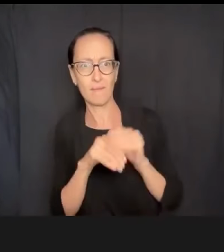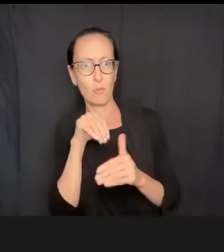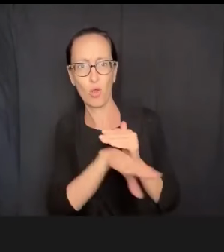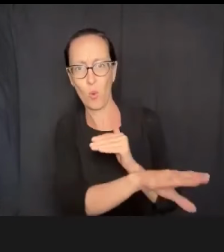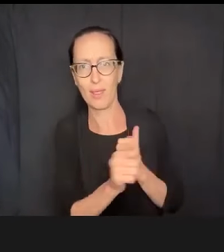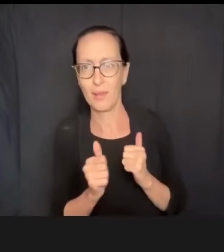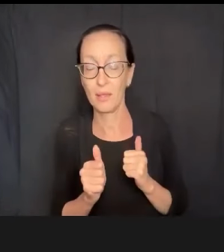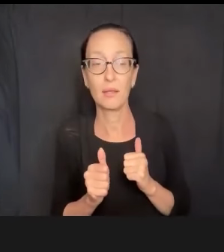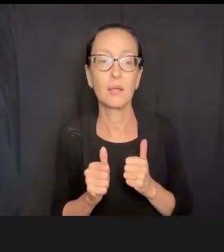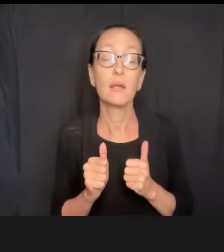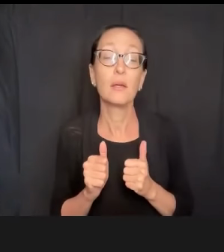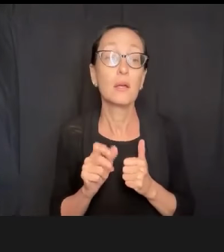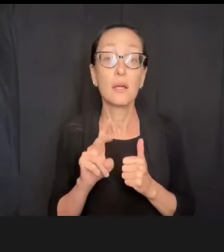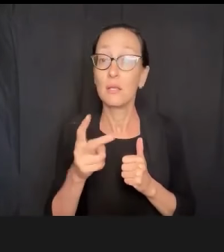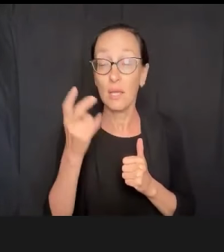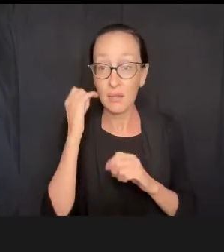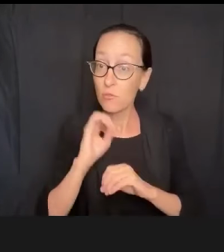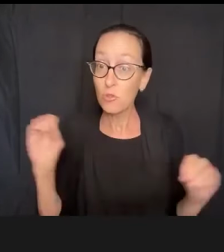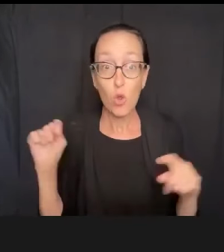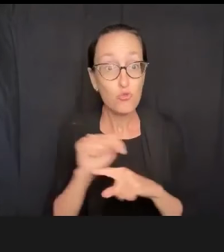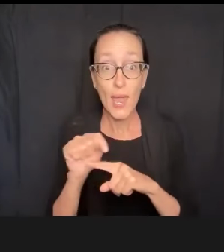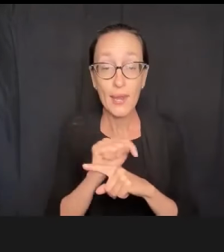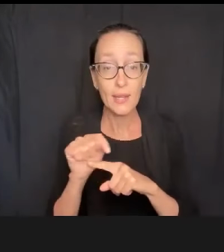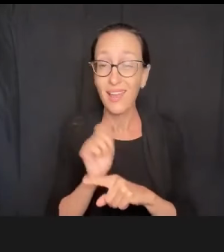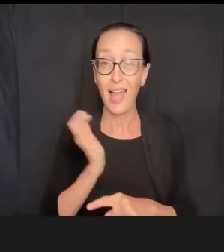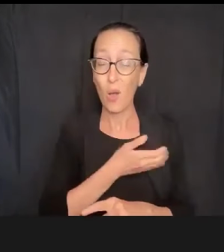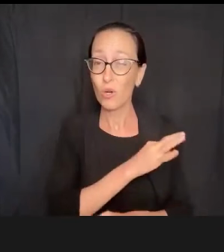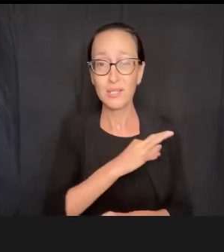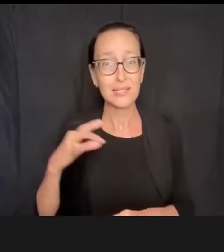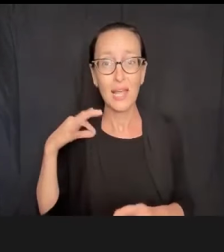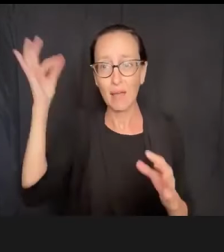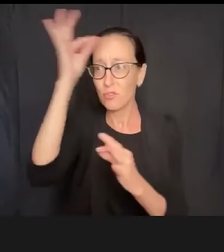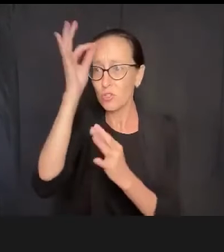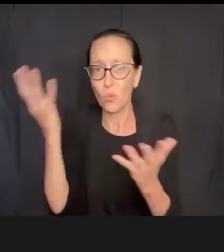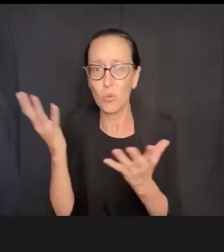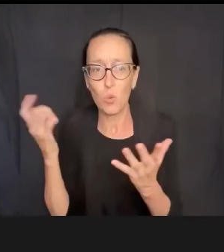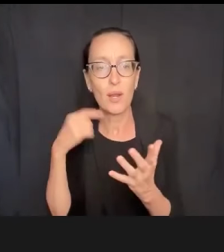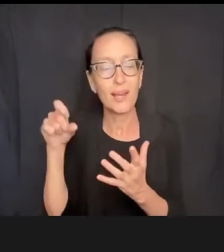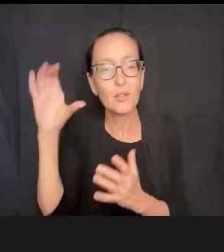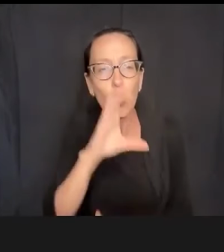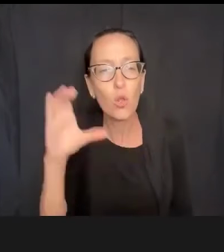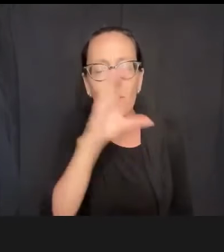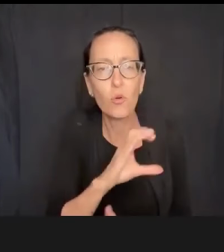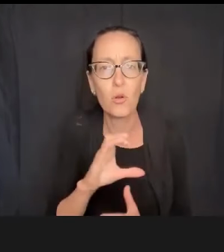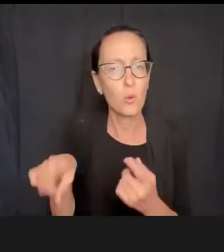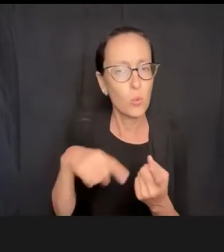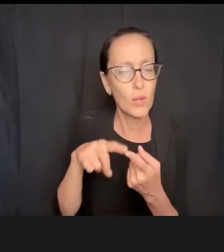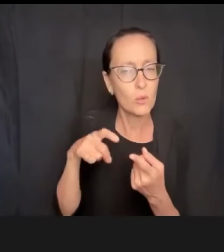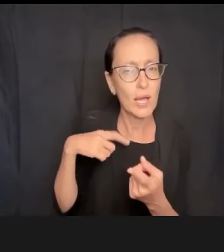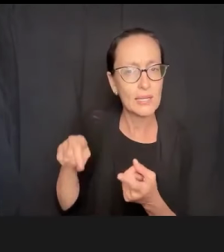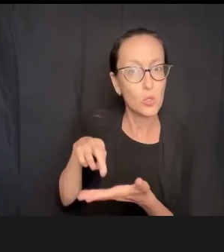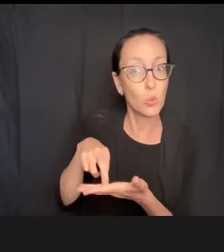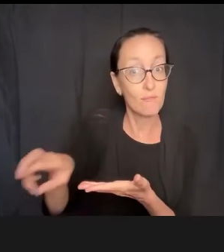two, without training, our staff don't always know what to look for in regards to when do we need to refer.